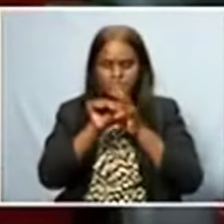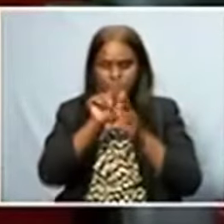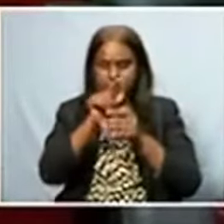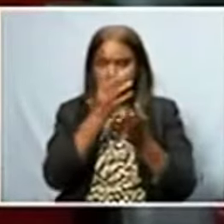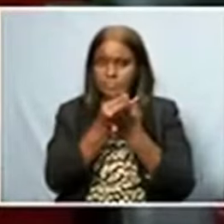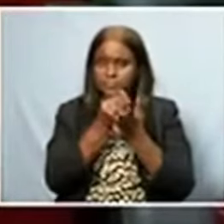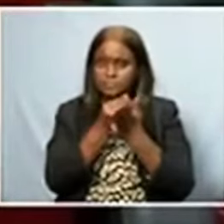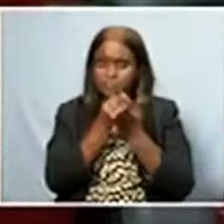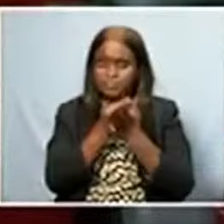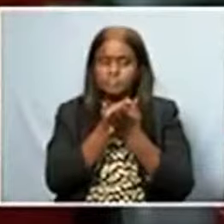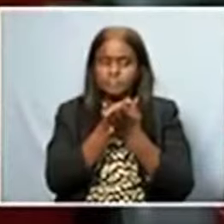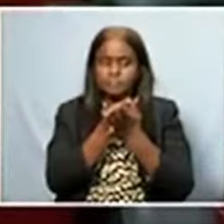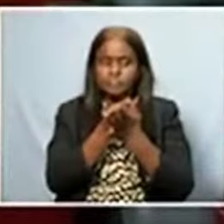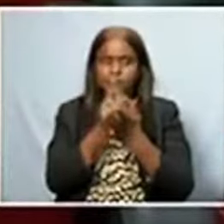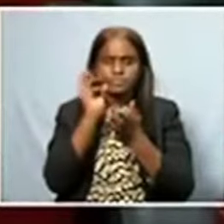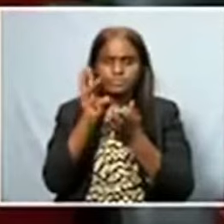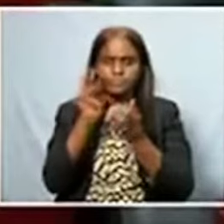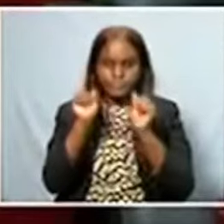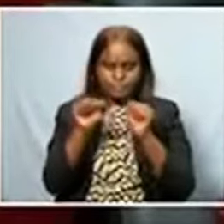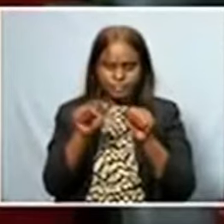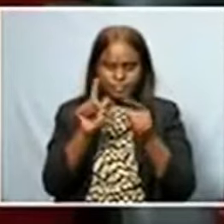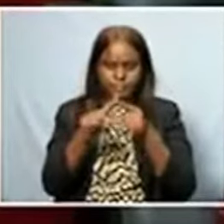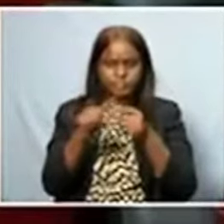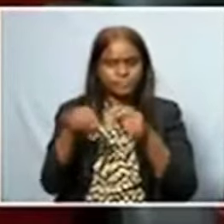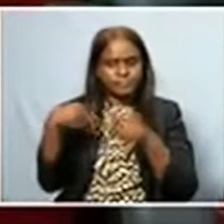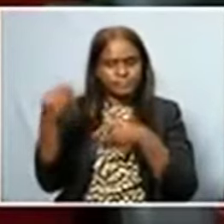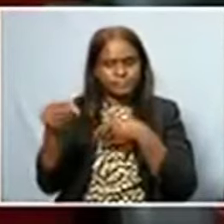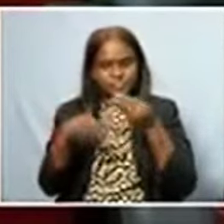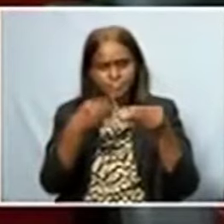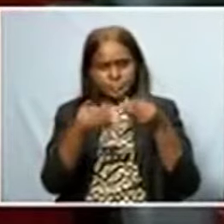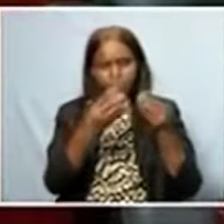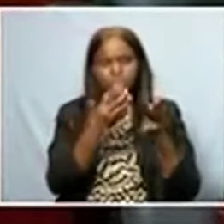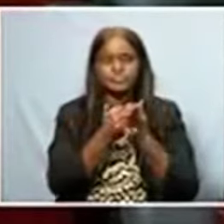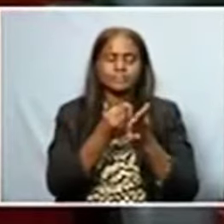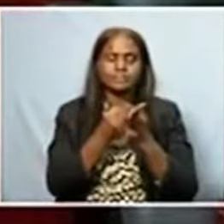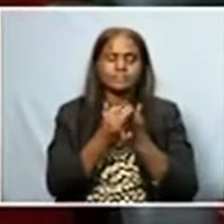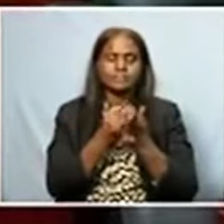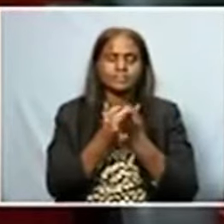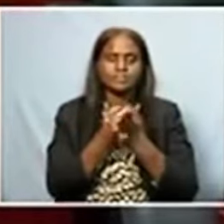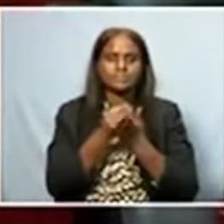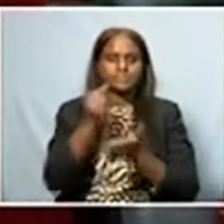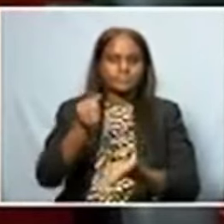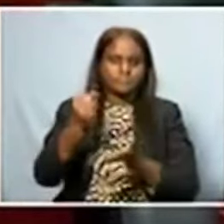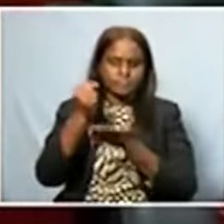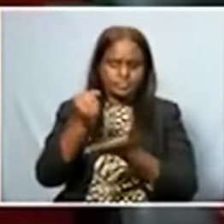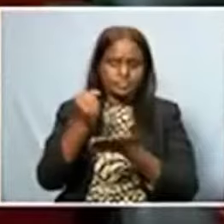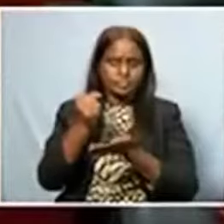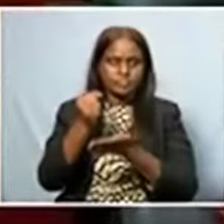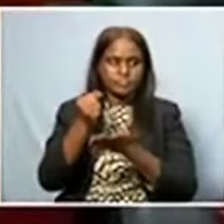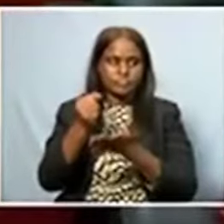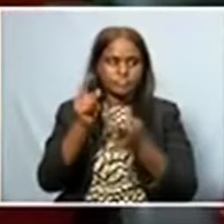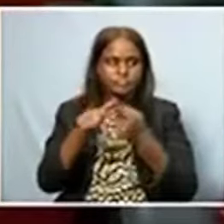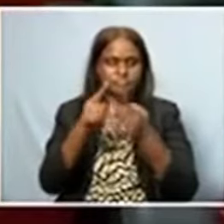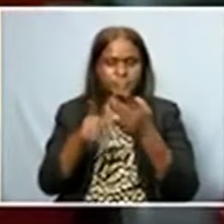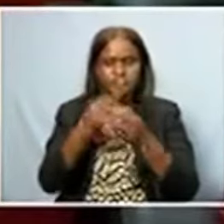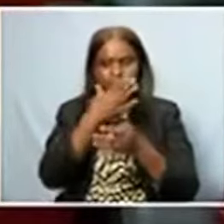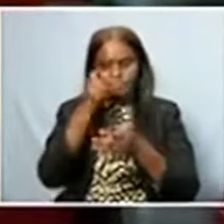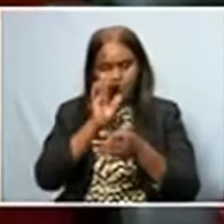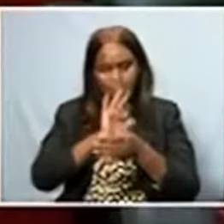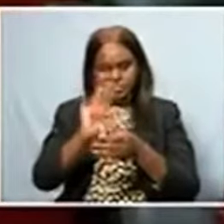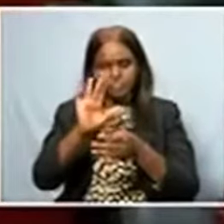ceiling, they were able to distribute the monies, the budgets, to the best